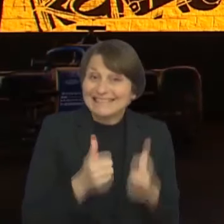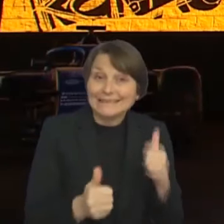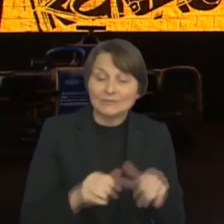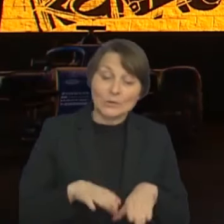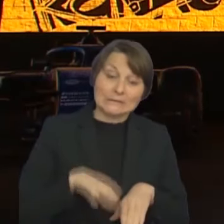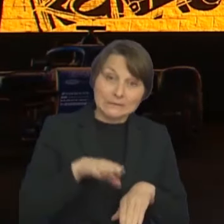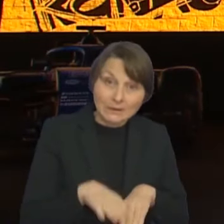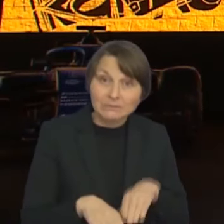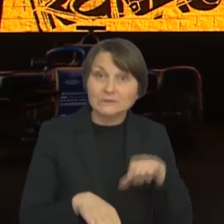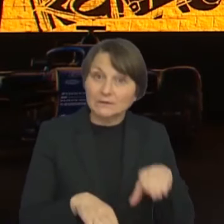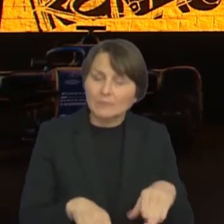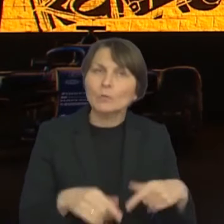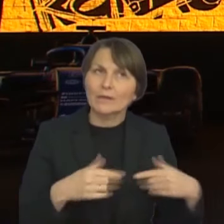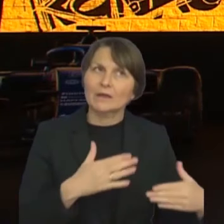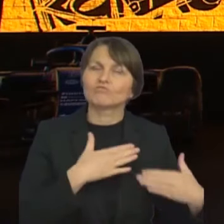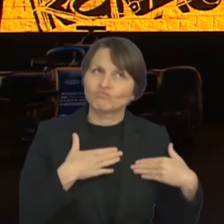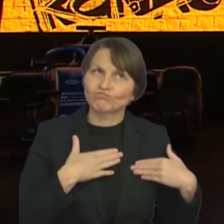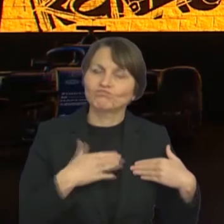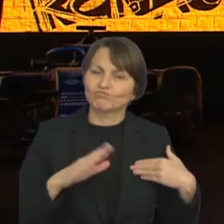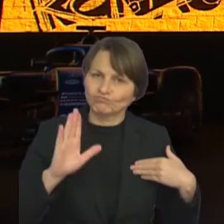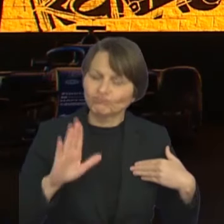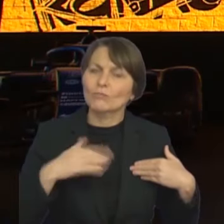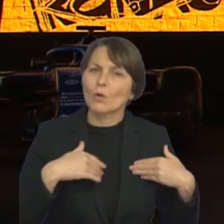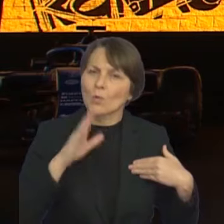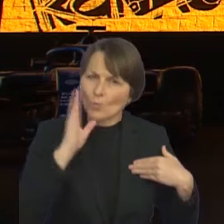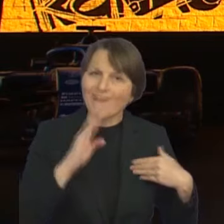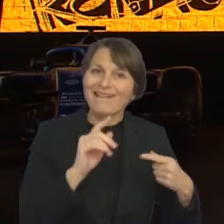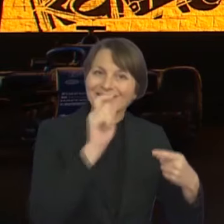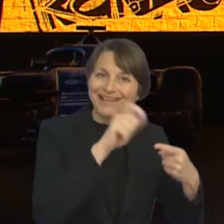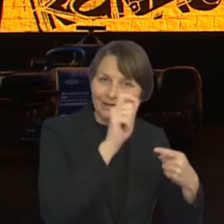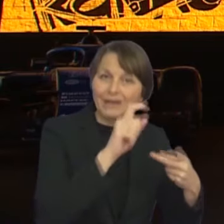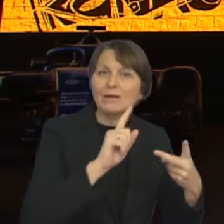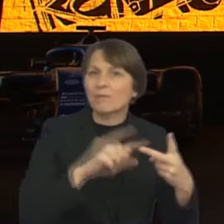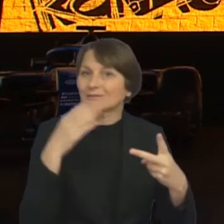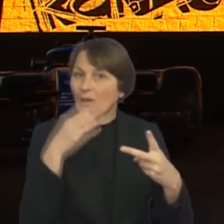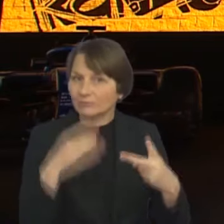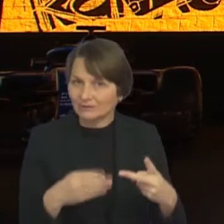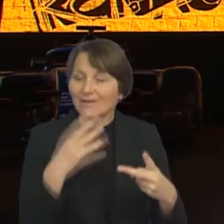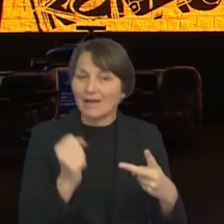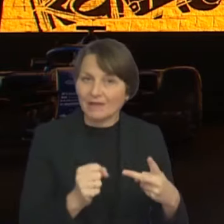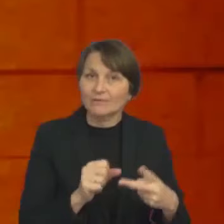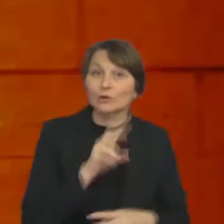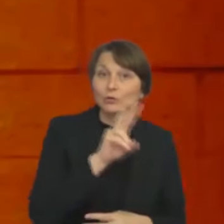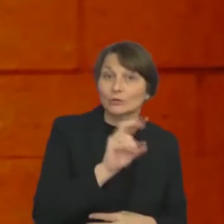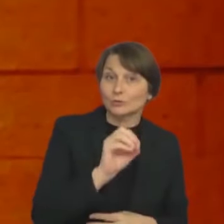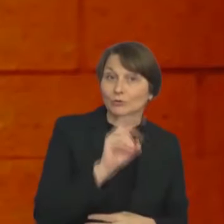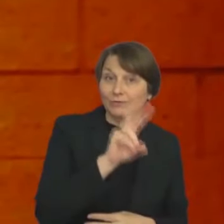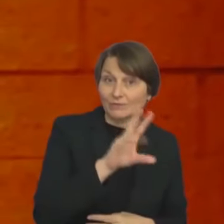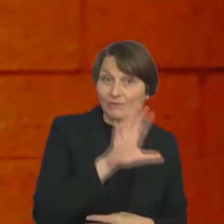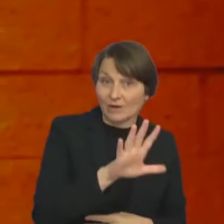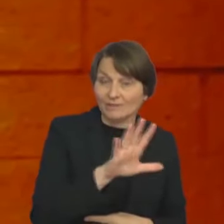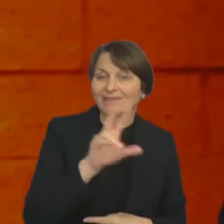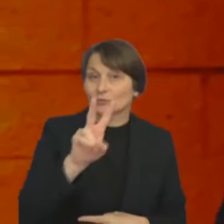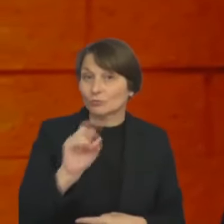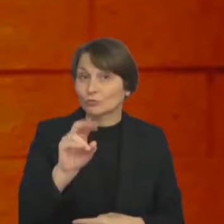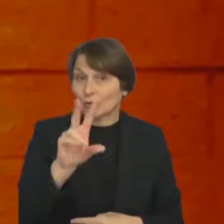an indicator and with objectives for 2025 and 2030. So there's going to